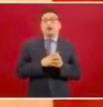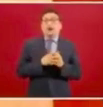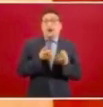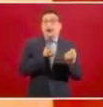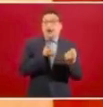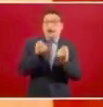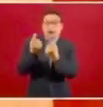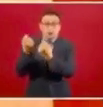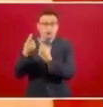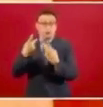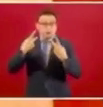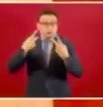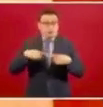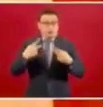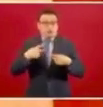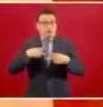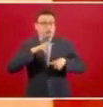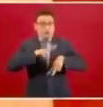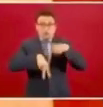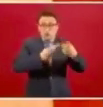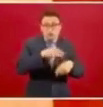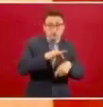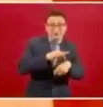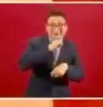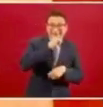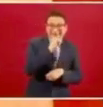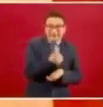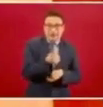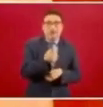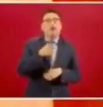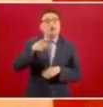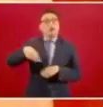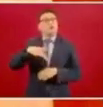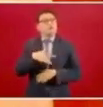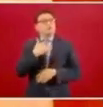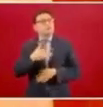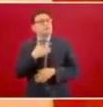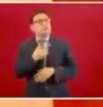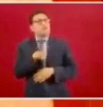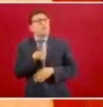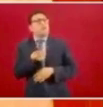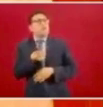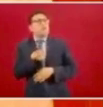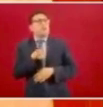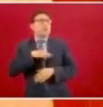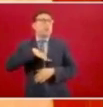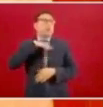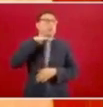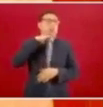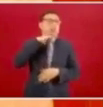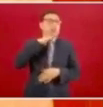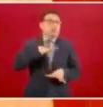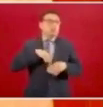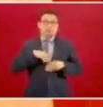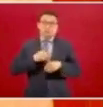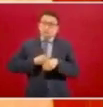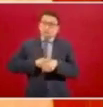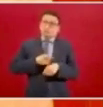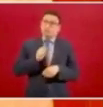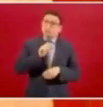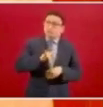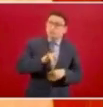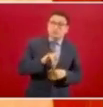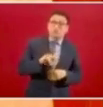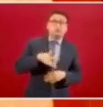we can have other people who didn't seek for medical attention, they showed mild symptoms, and they